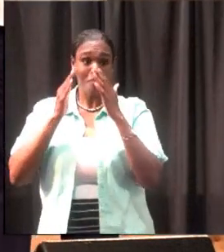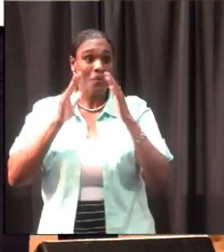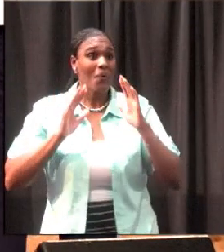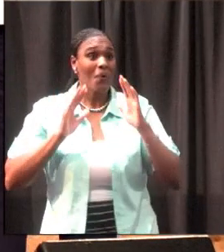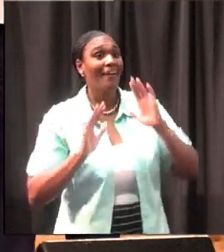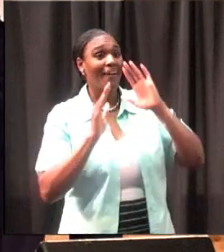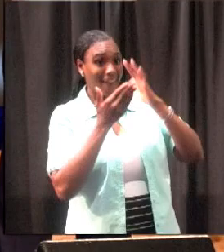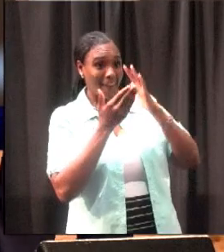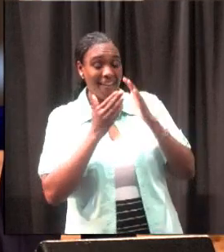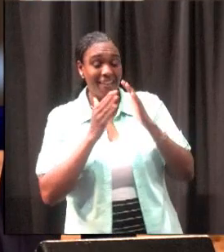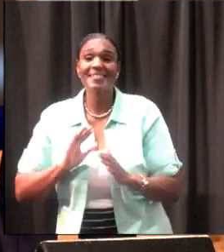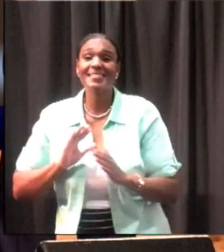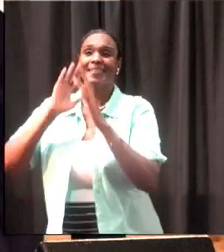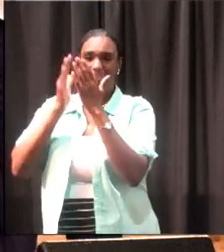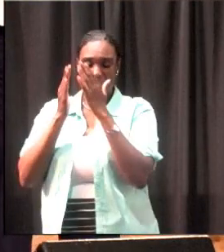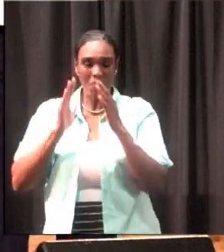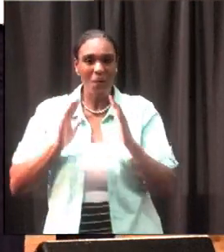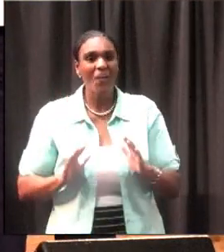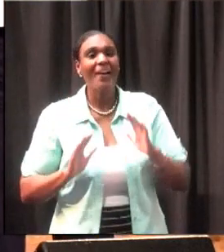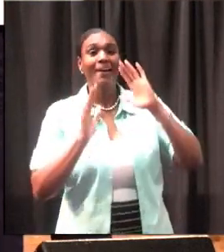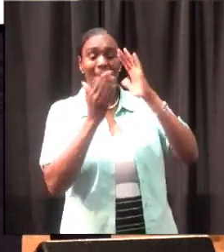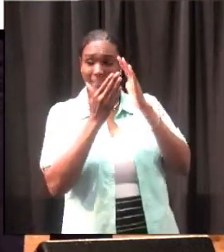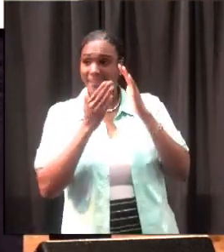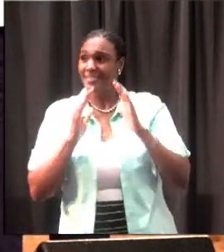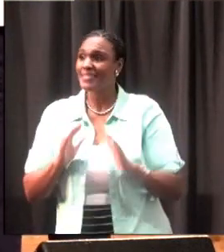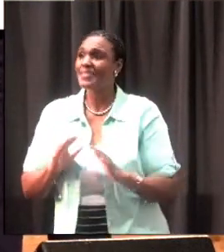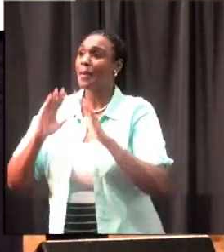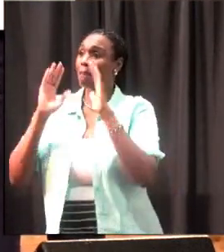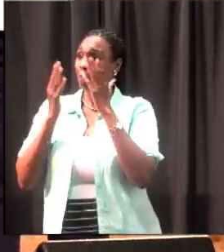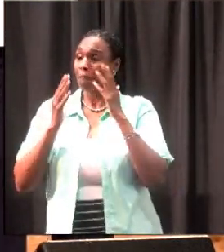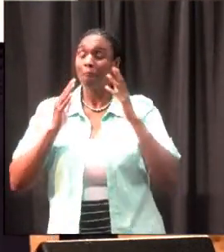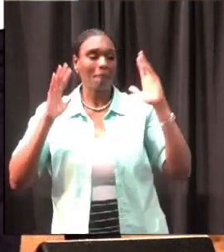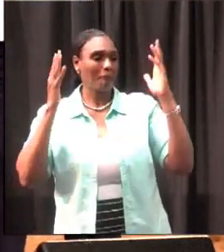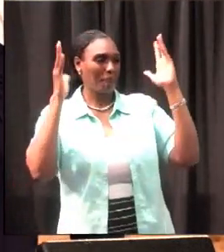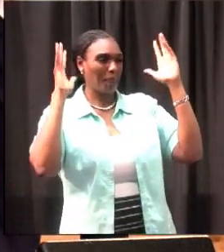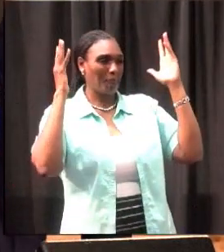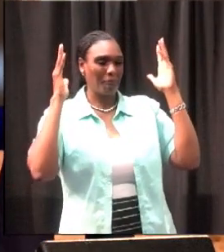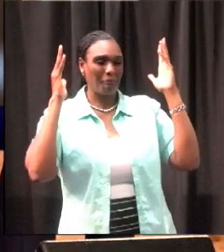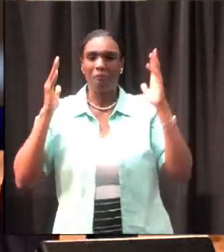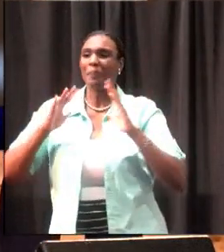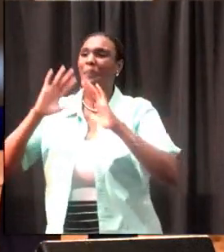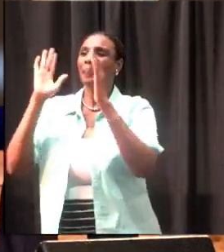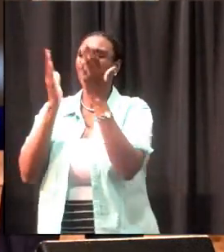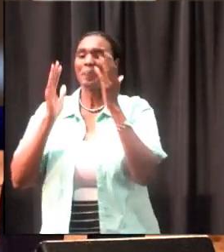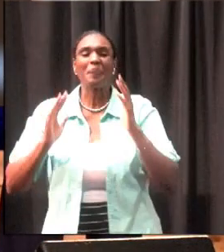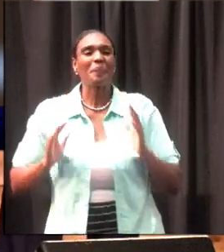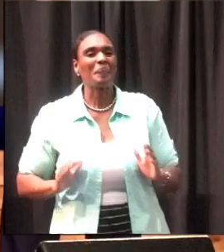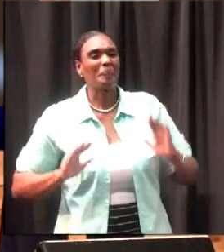Like clap your hands, clap your hands. Come on, keep clapping, keep clapping.